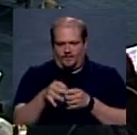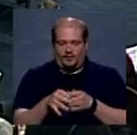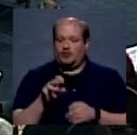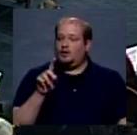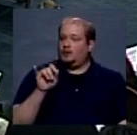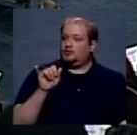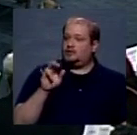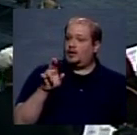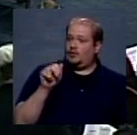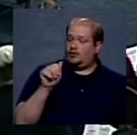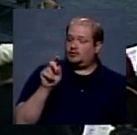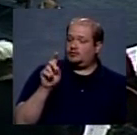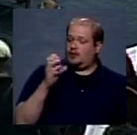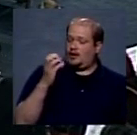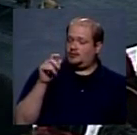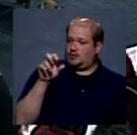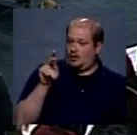did you have a question?